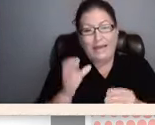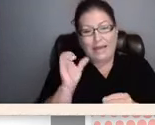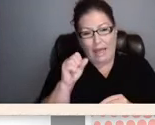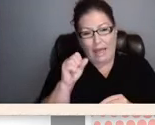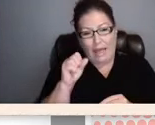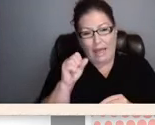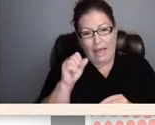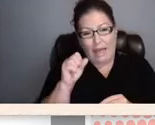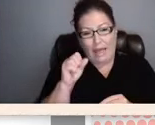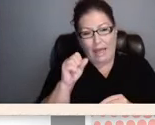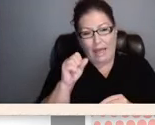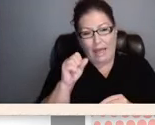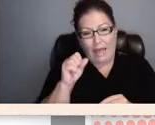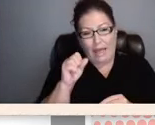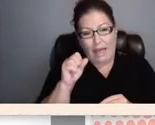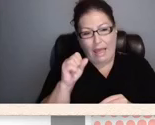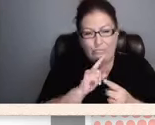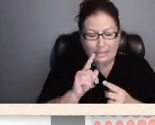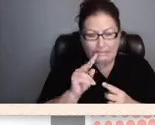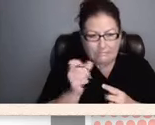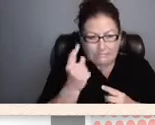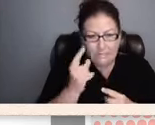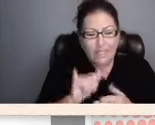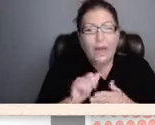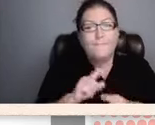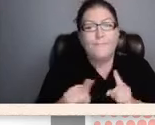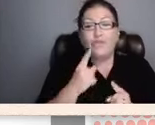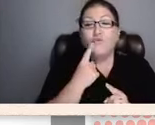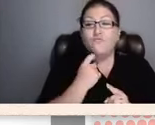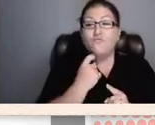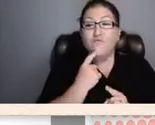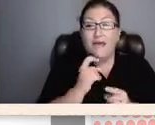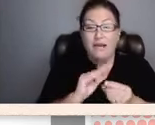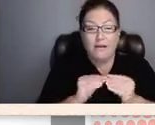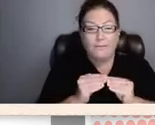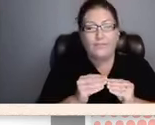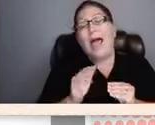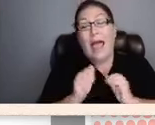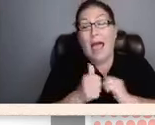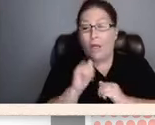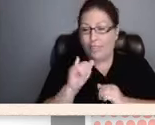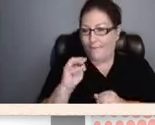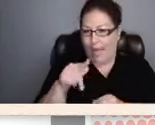to kind of interpret that. But the red number, so how this map works,